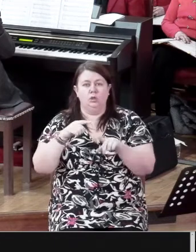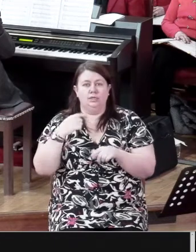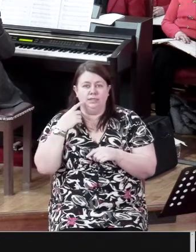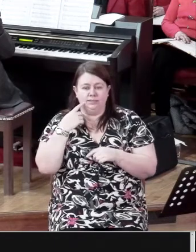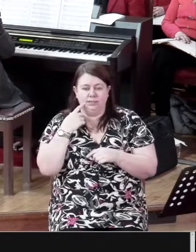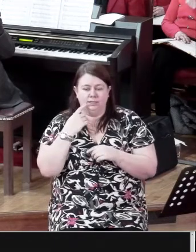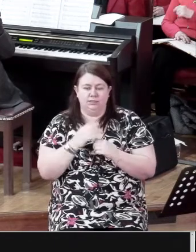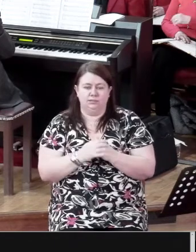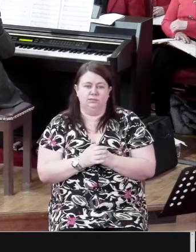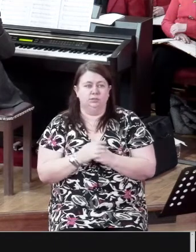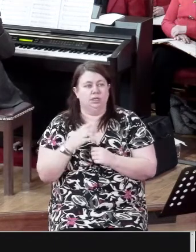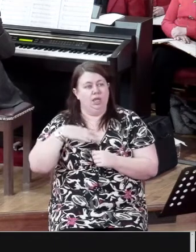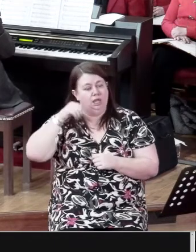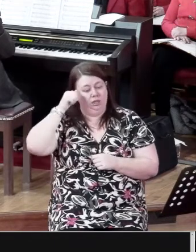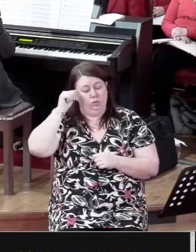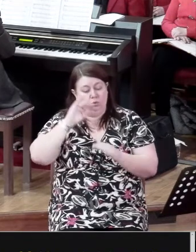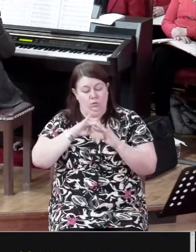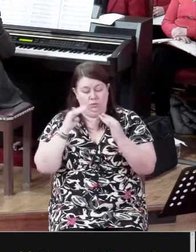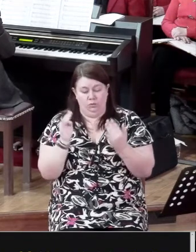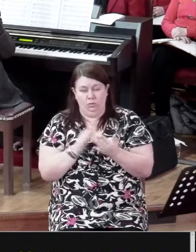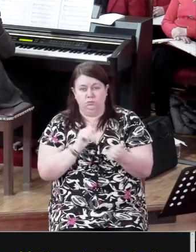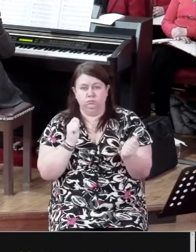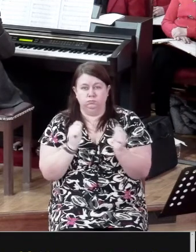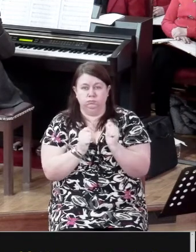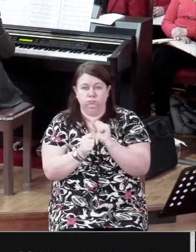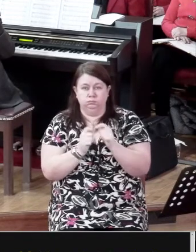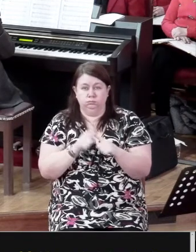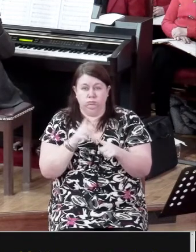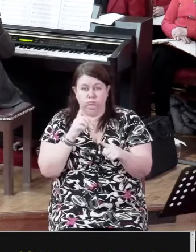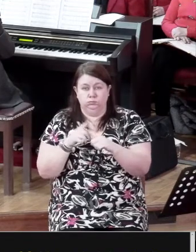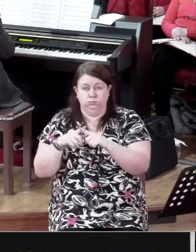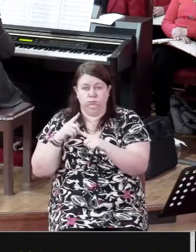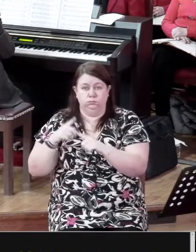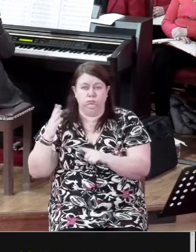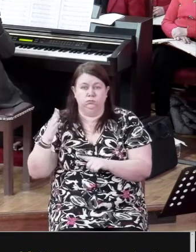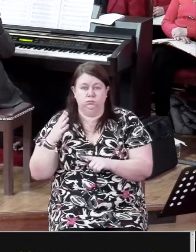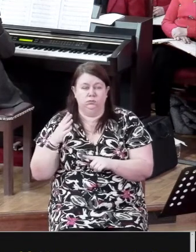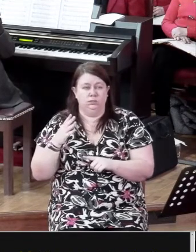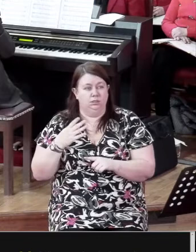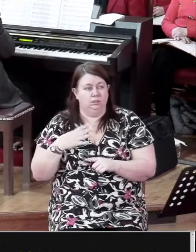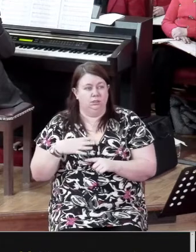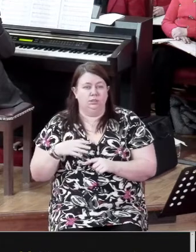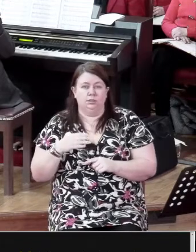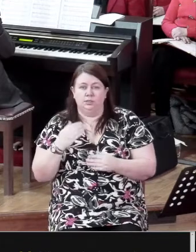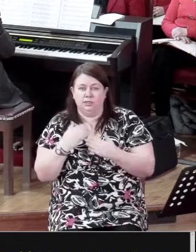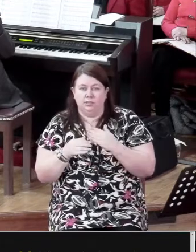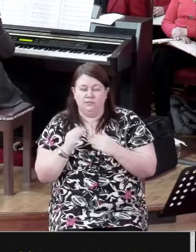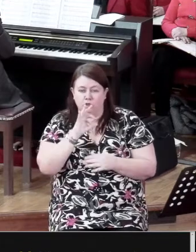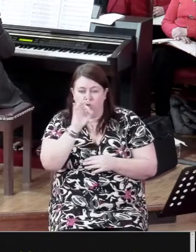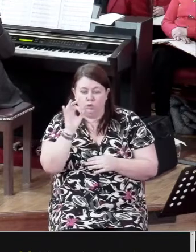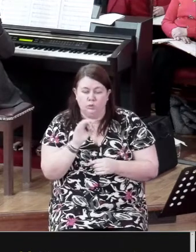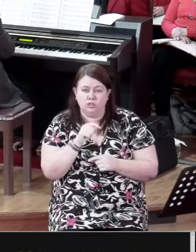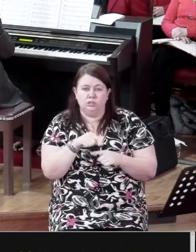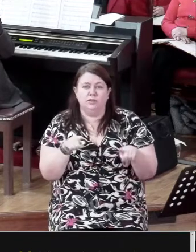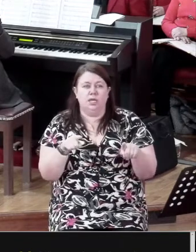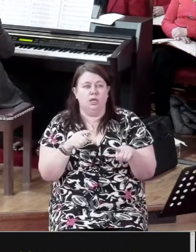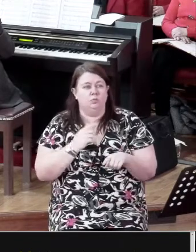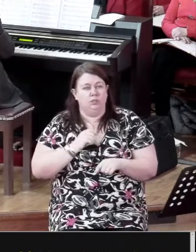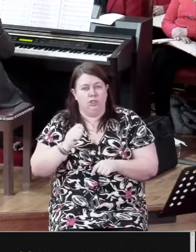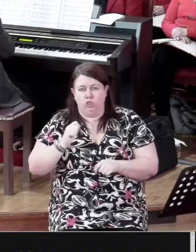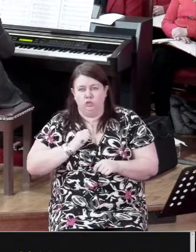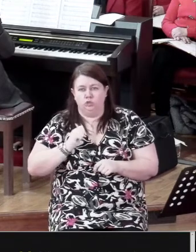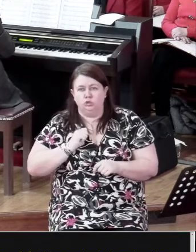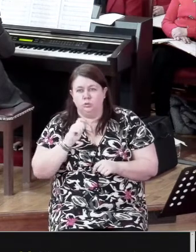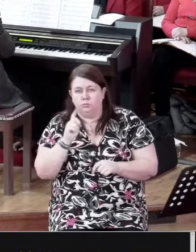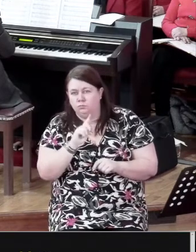changing world. Every day the things we have long taken for granted are questioned. The assumptions we had